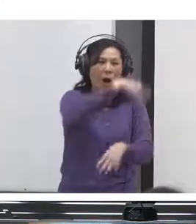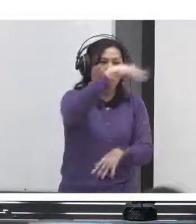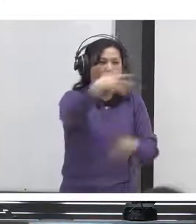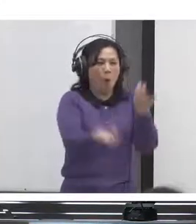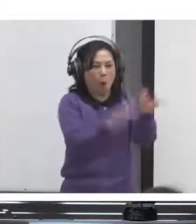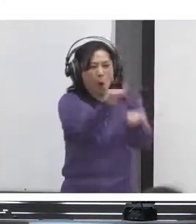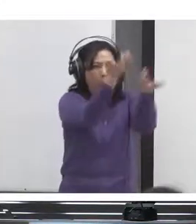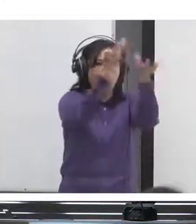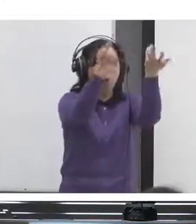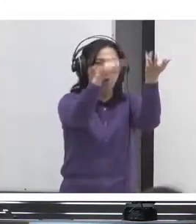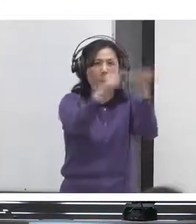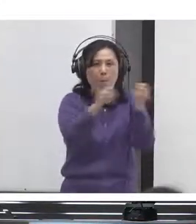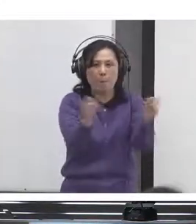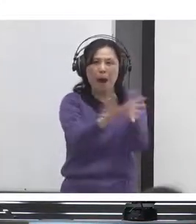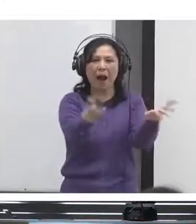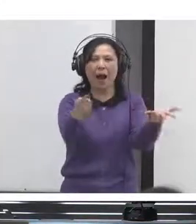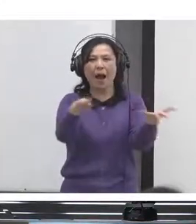workshops.